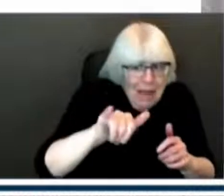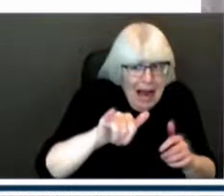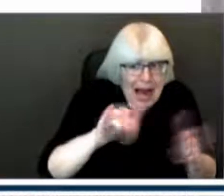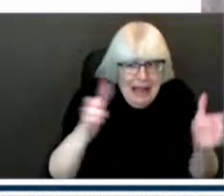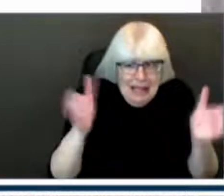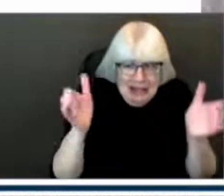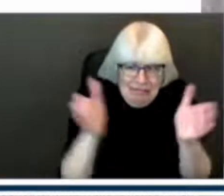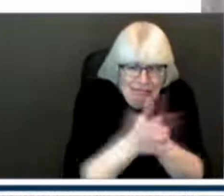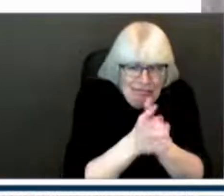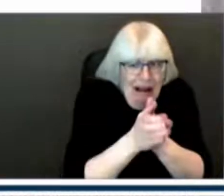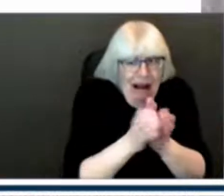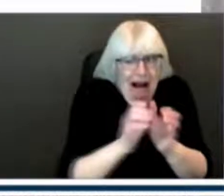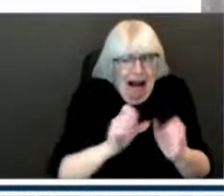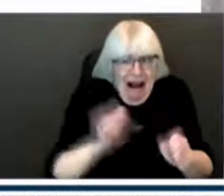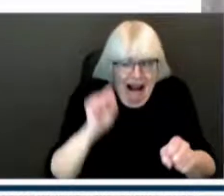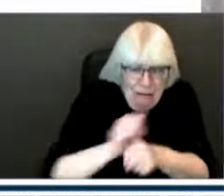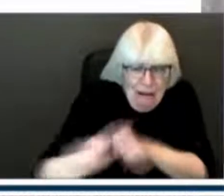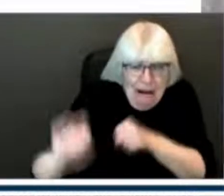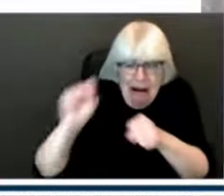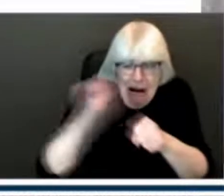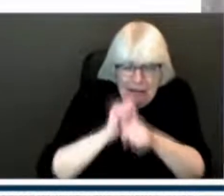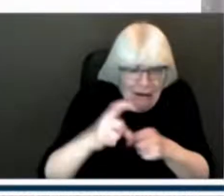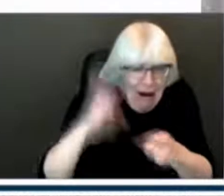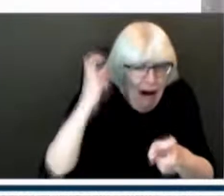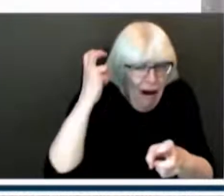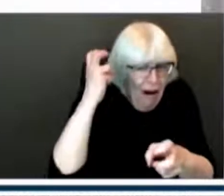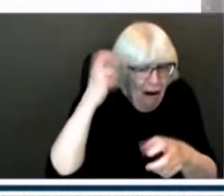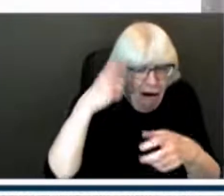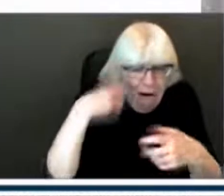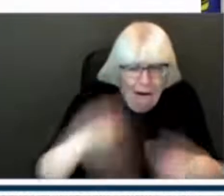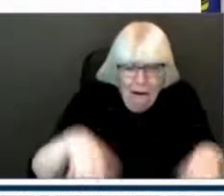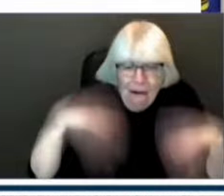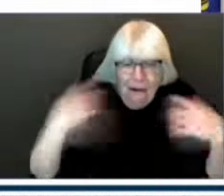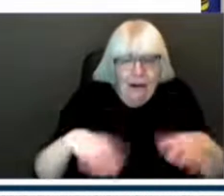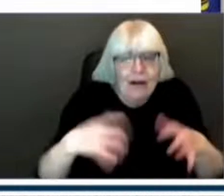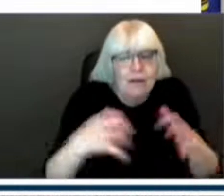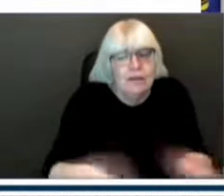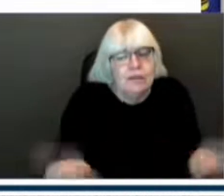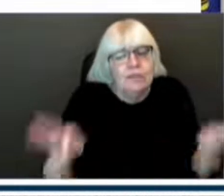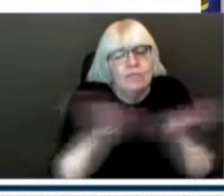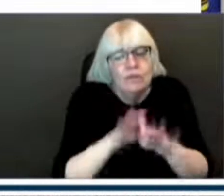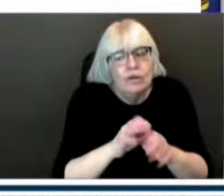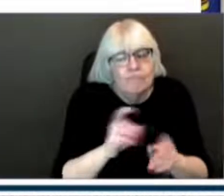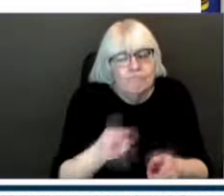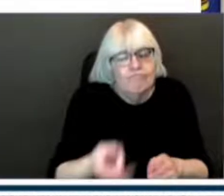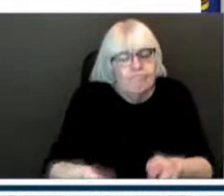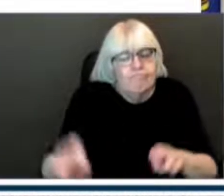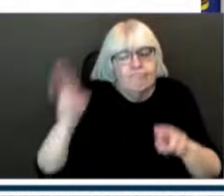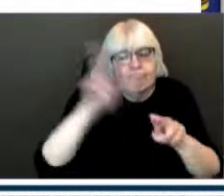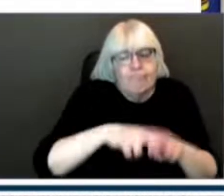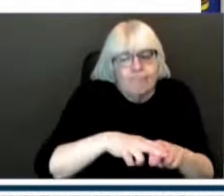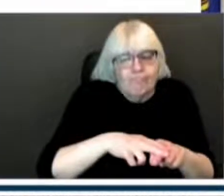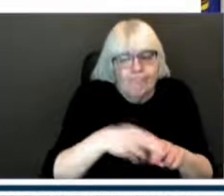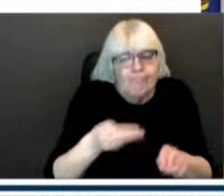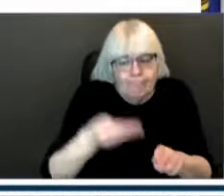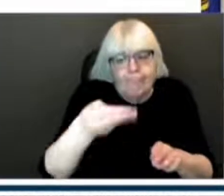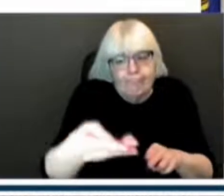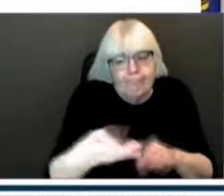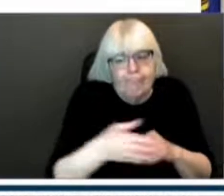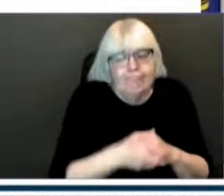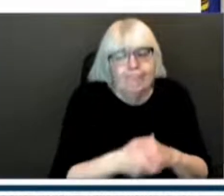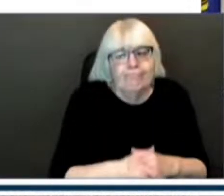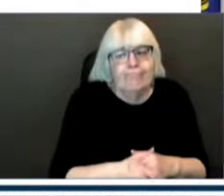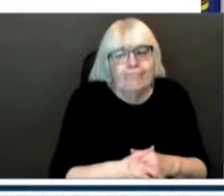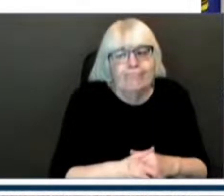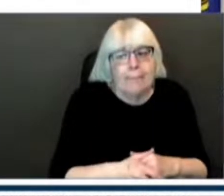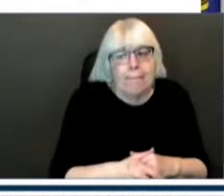just have to start there. It's the right thing to do, and that's why we're doing it. Next, we'll go to John McPhee from the Chronicle Herald. Go ahead, John.